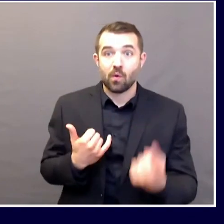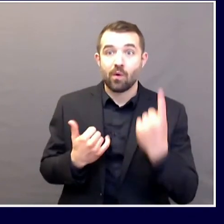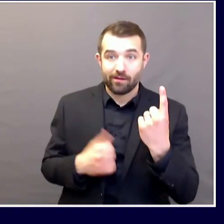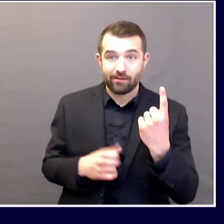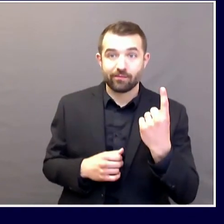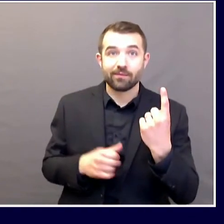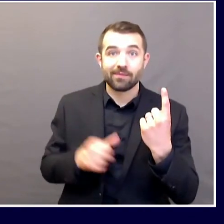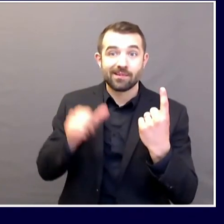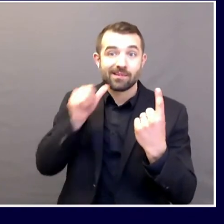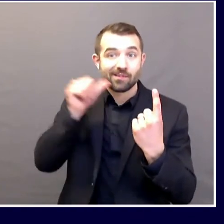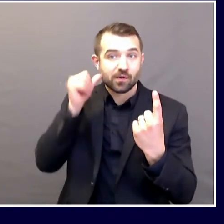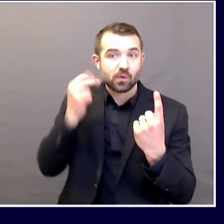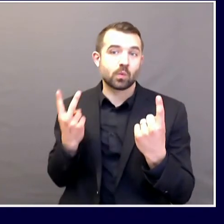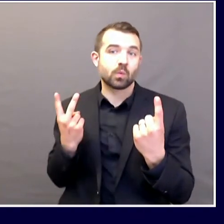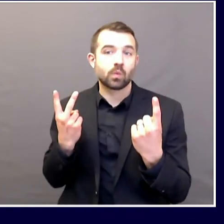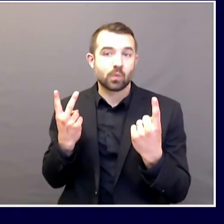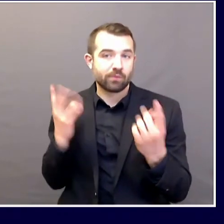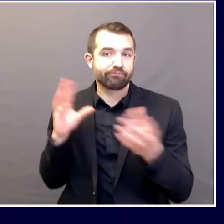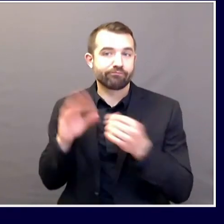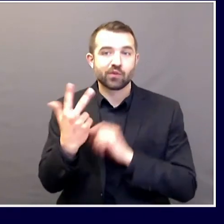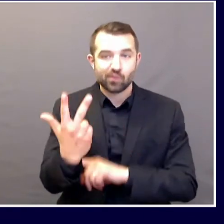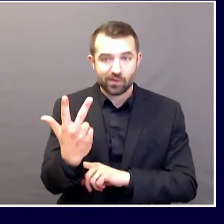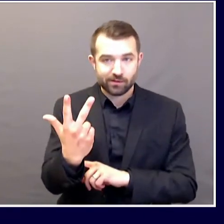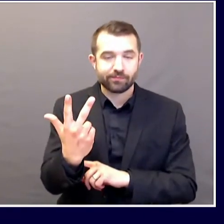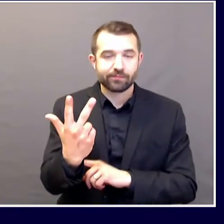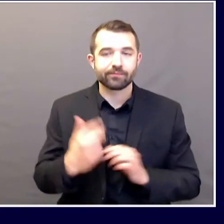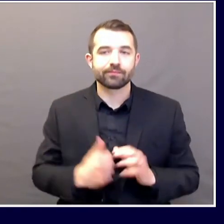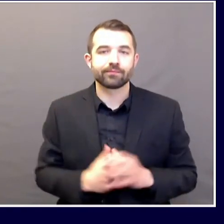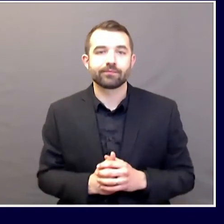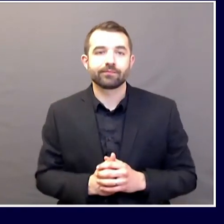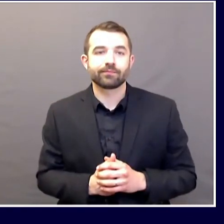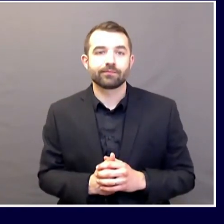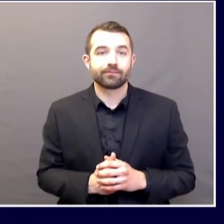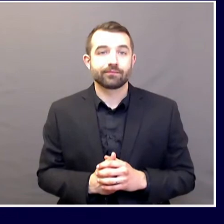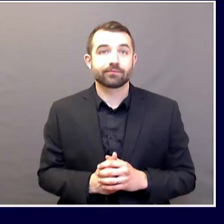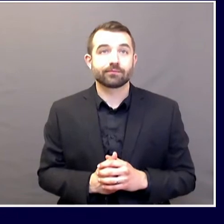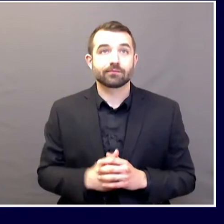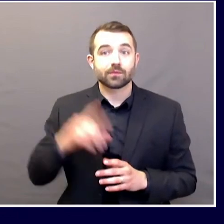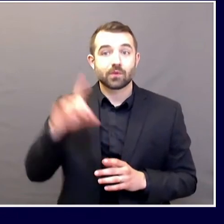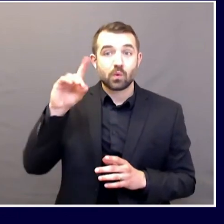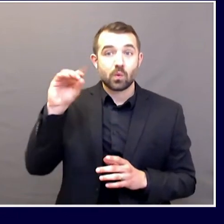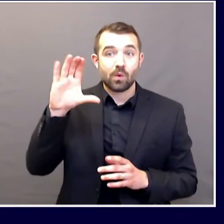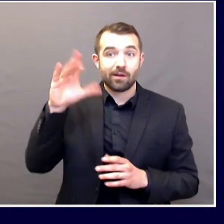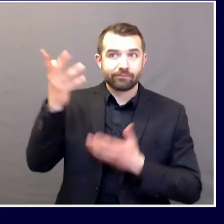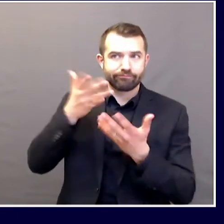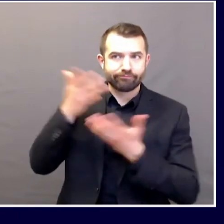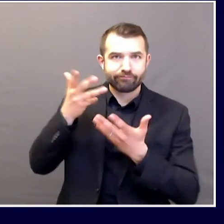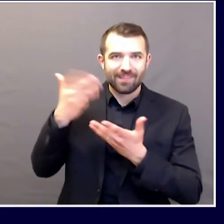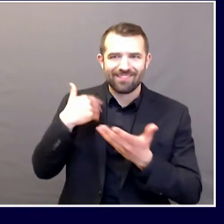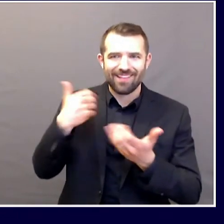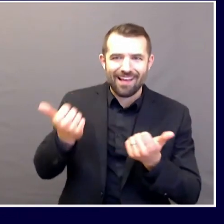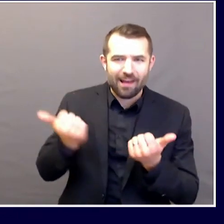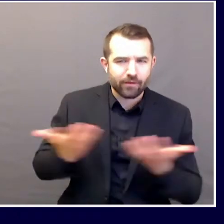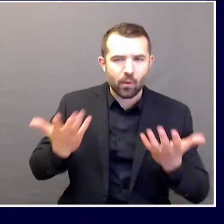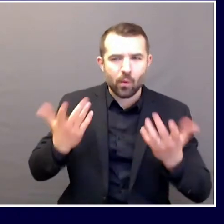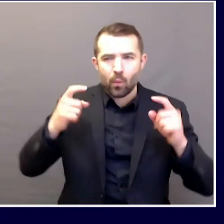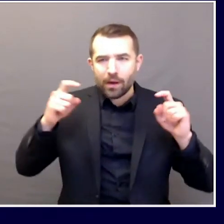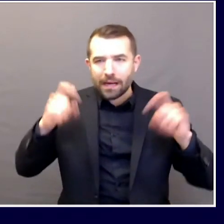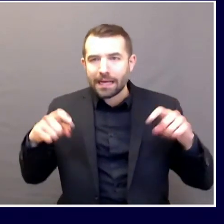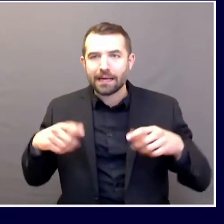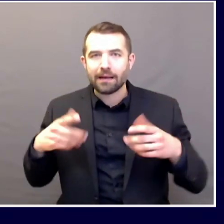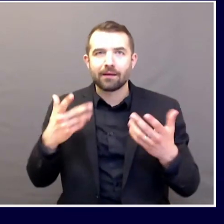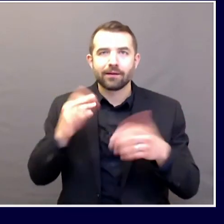our colleagues at the Department of Correction to again make sure that they have everything they need to conduct their